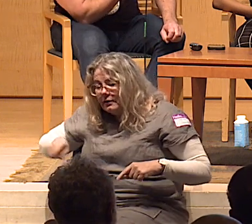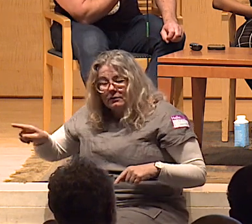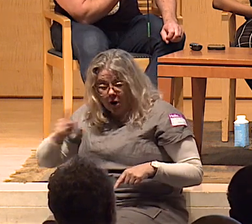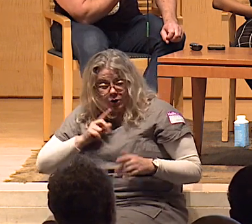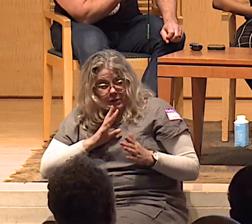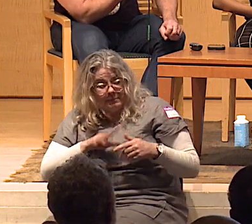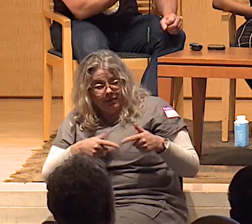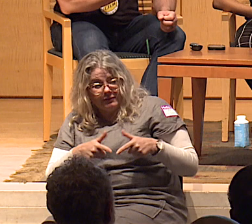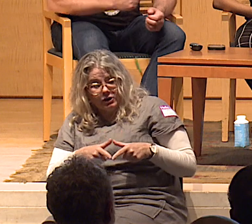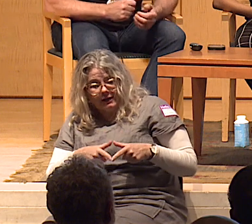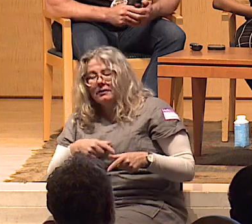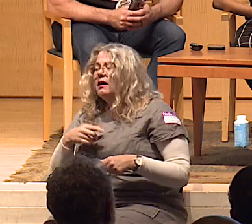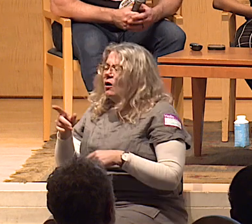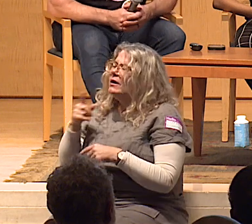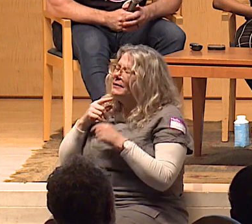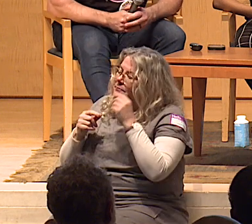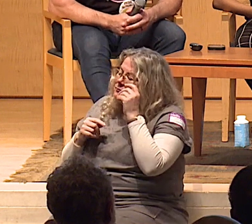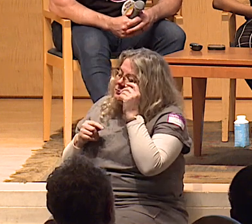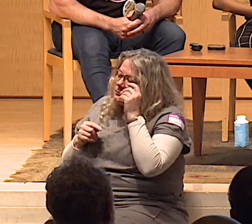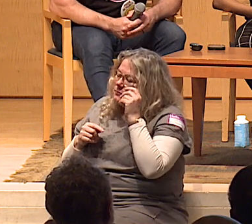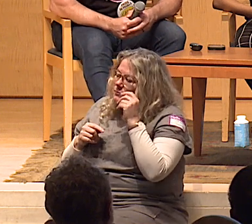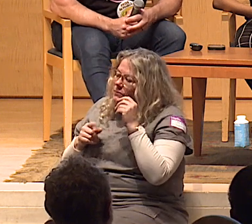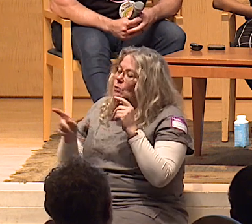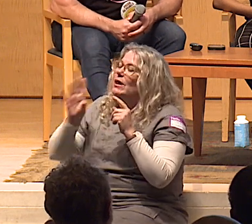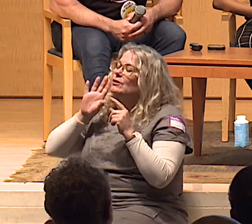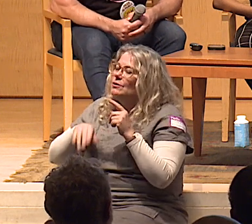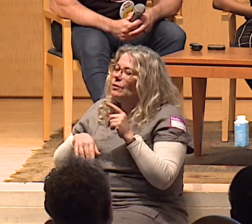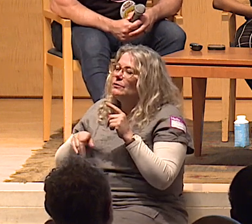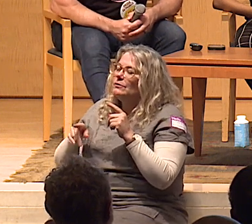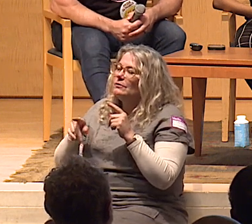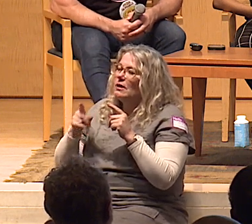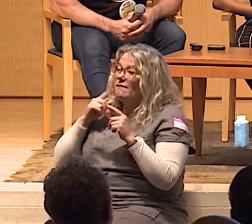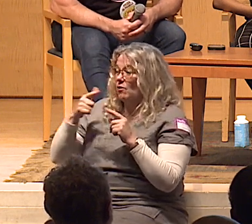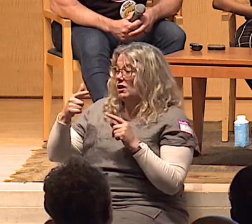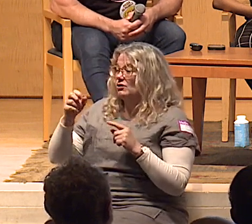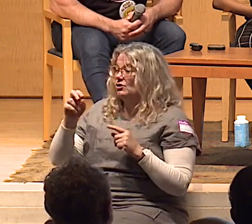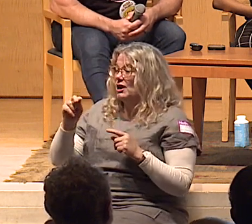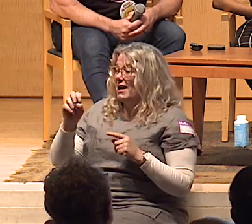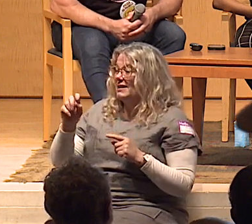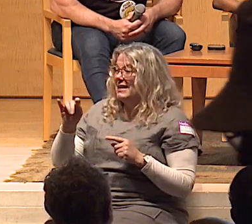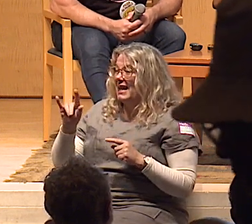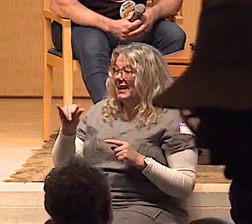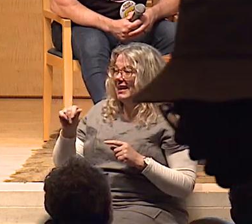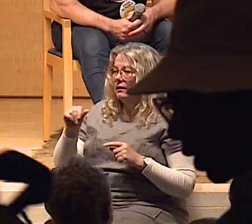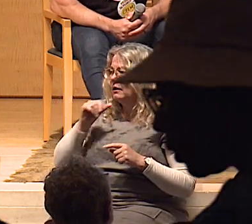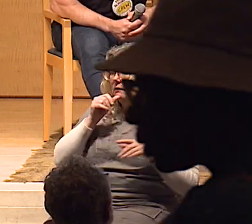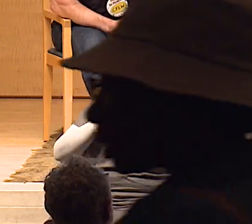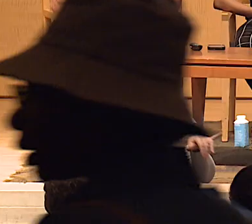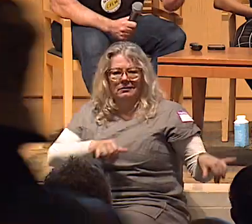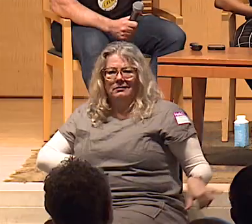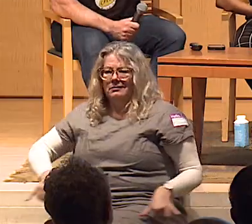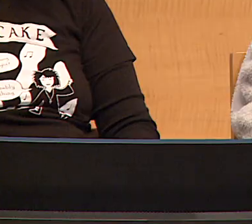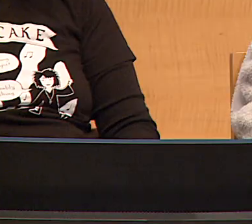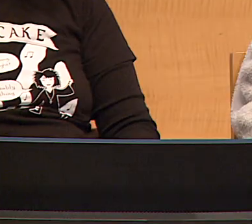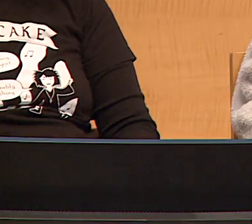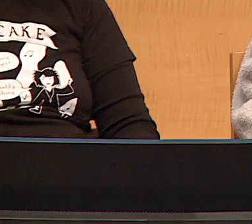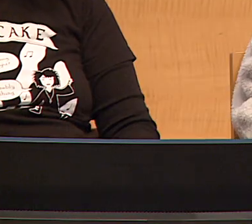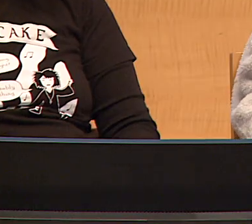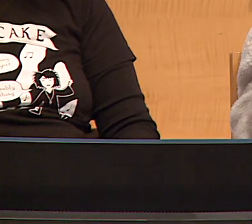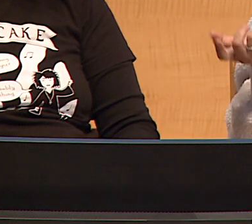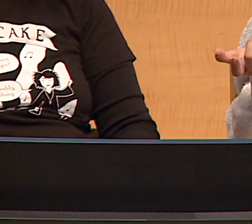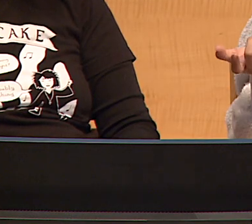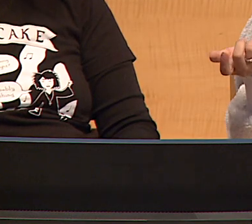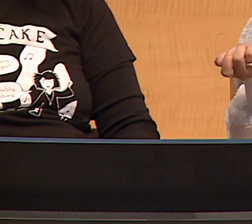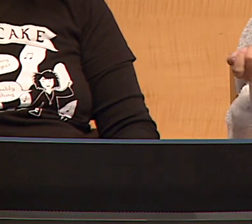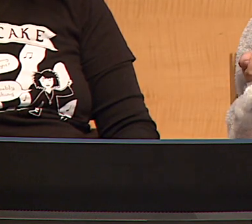said. Yeah. Different ones. Yeah, because you know, for genitalia, like everyone's genitalia looks so different. So why perpetuate